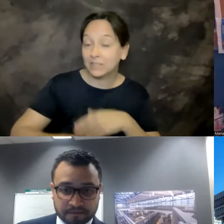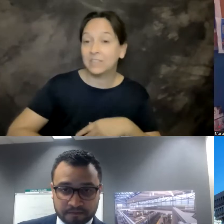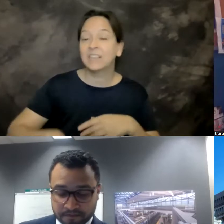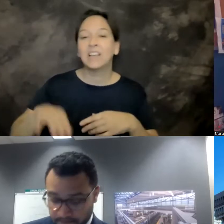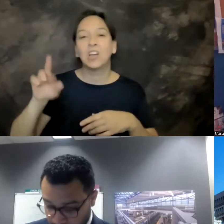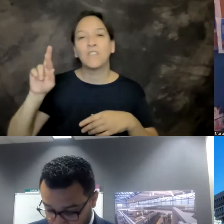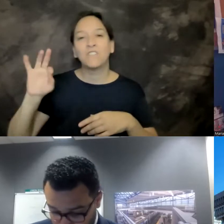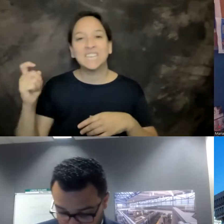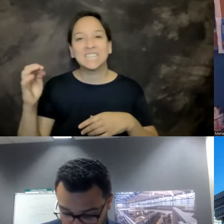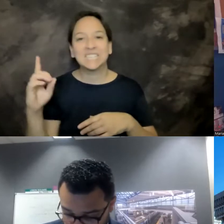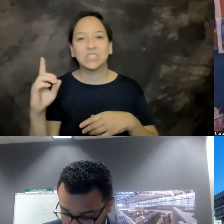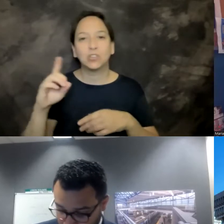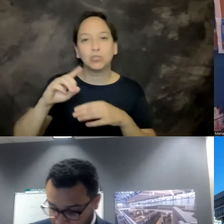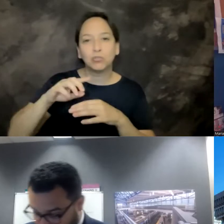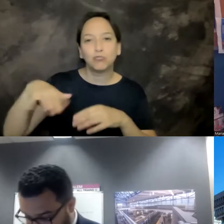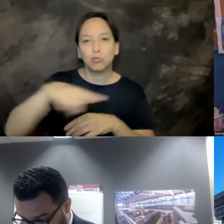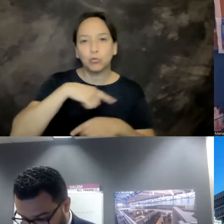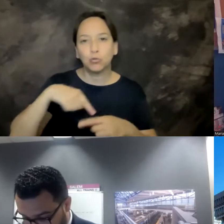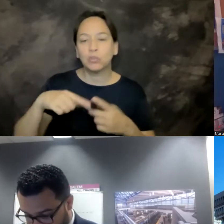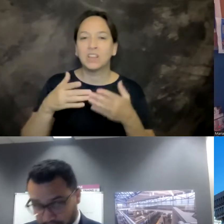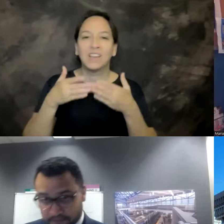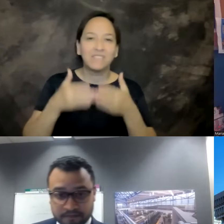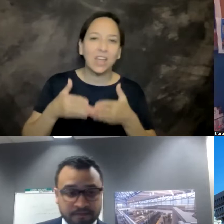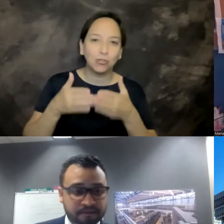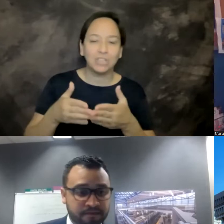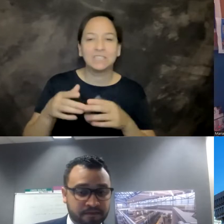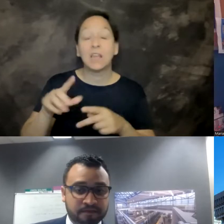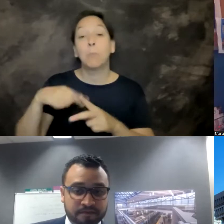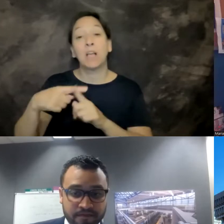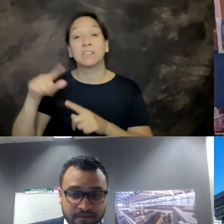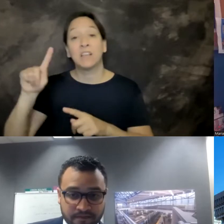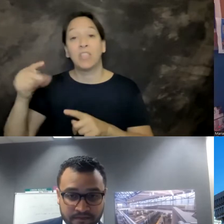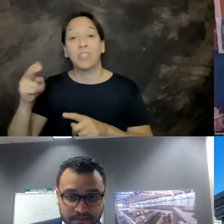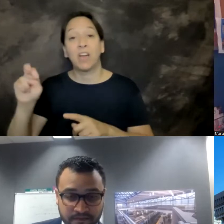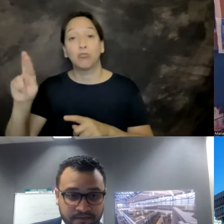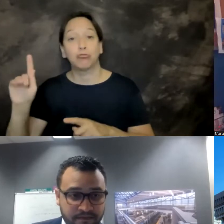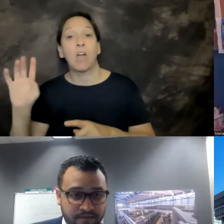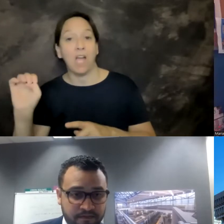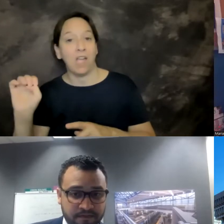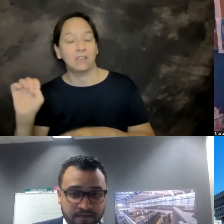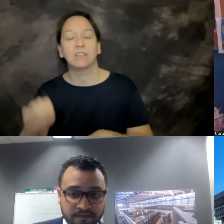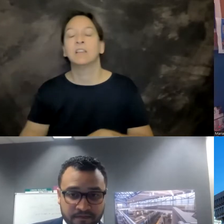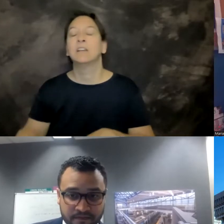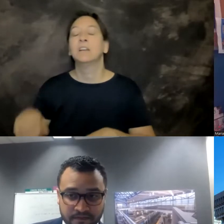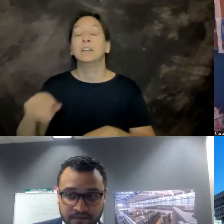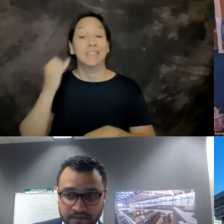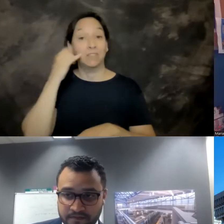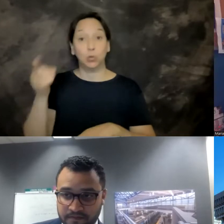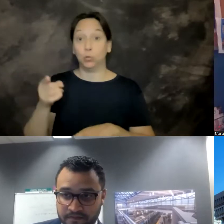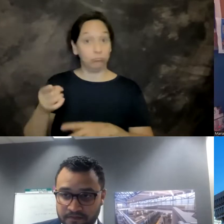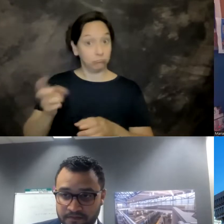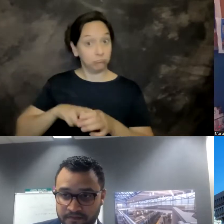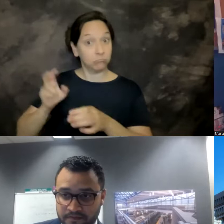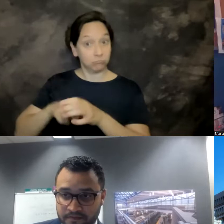which is subways, buses, ferries, and we also work closely with the ride. As Angel mentioned, people who are on the ride can continue to